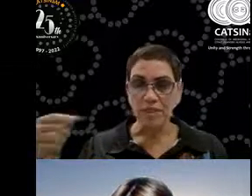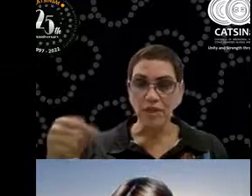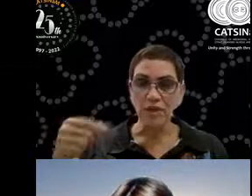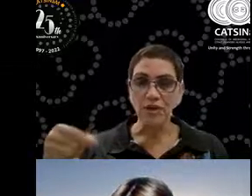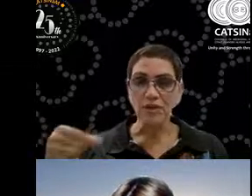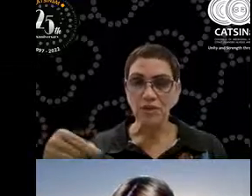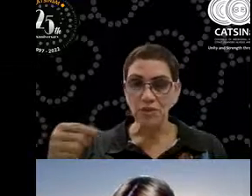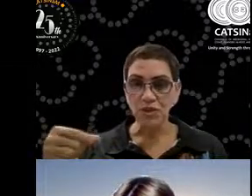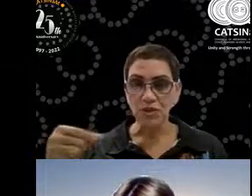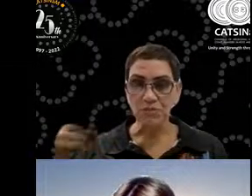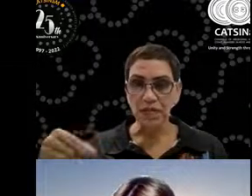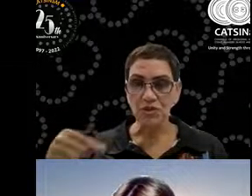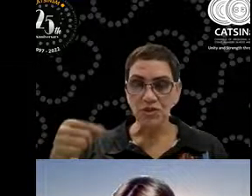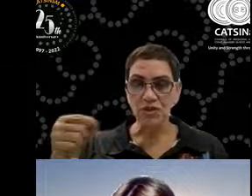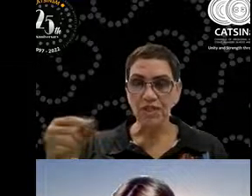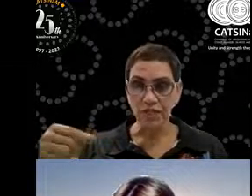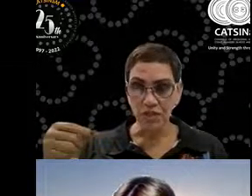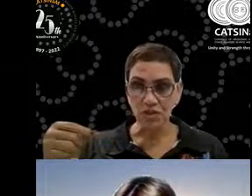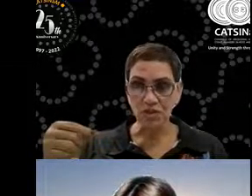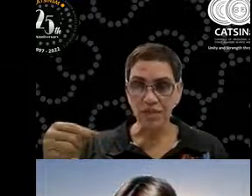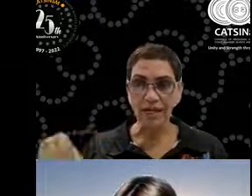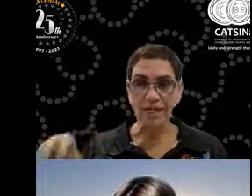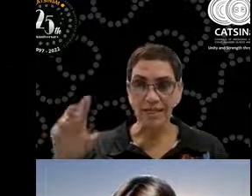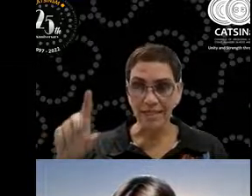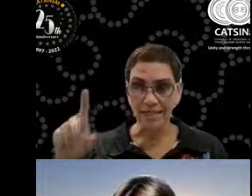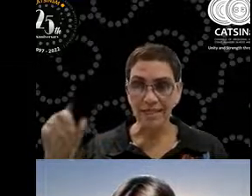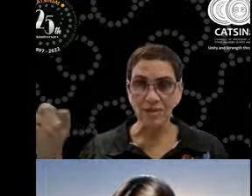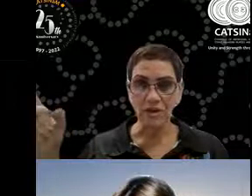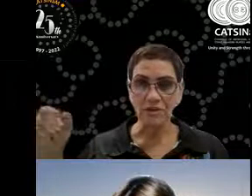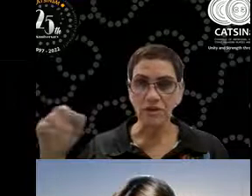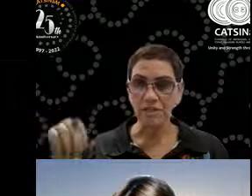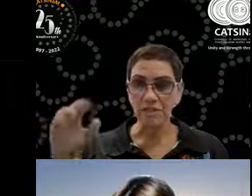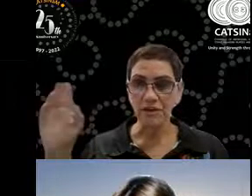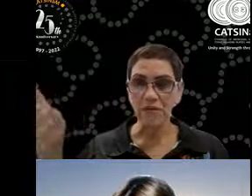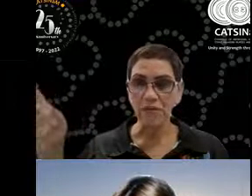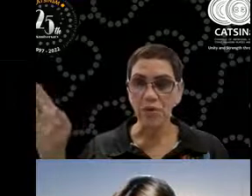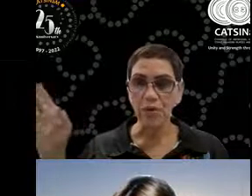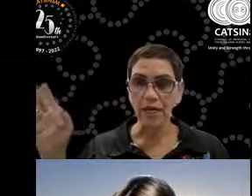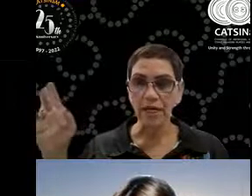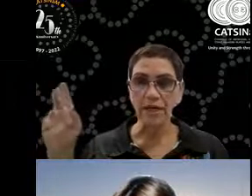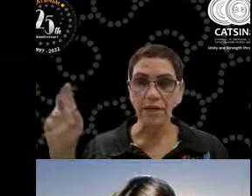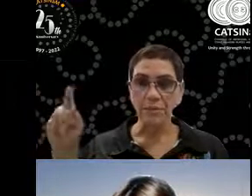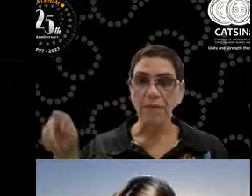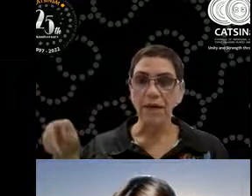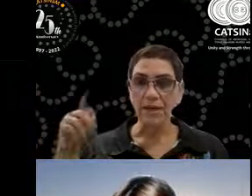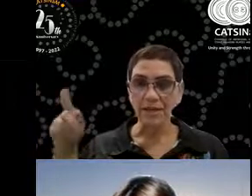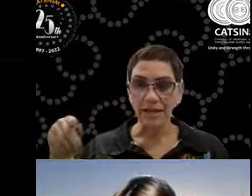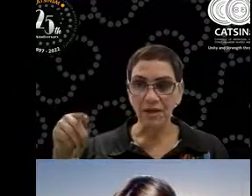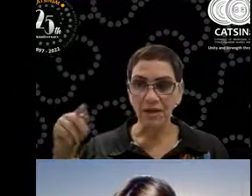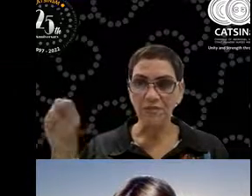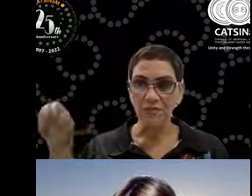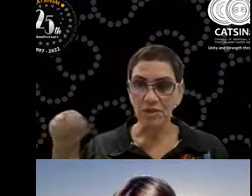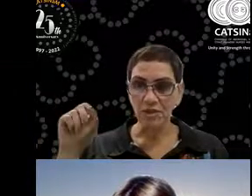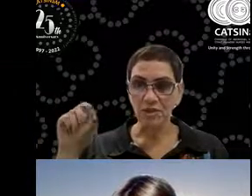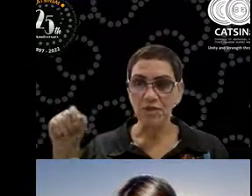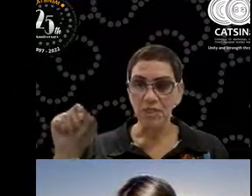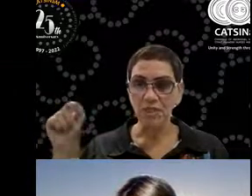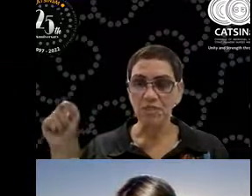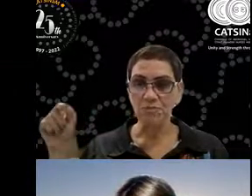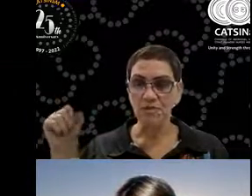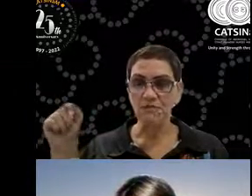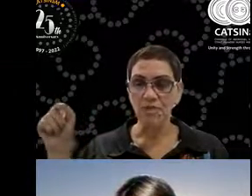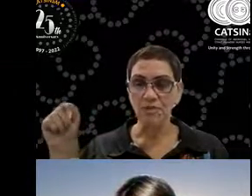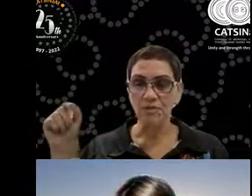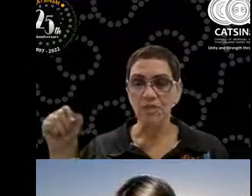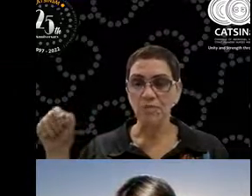learning. So you don't just do your mandatory induction training and then tick you're culturally safe and walk away. Mullumbimulngurri provides a